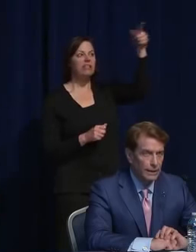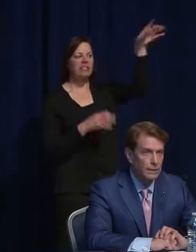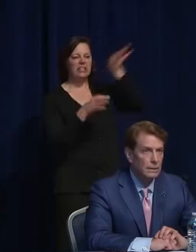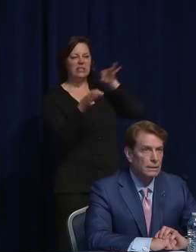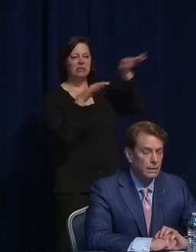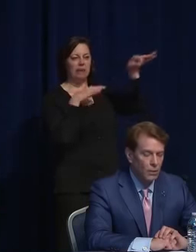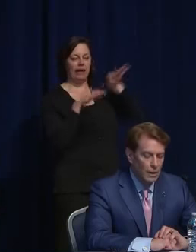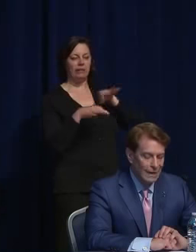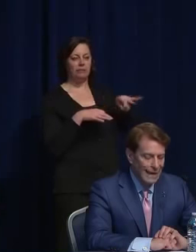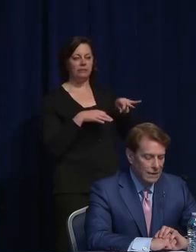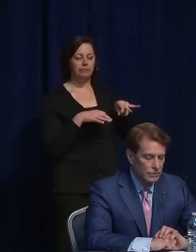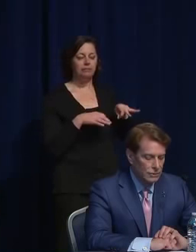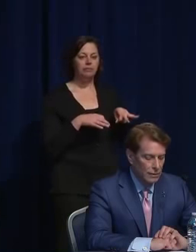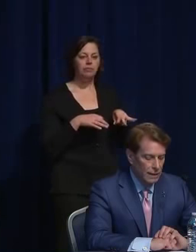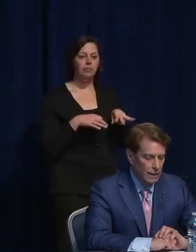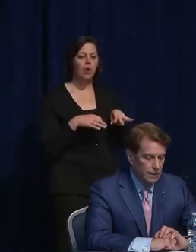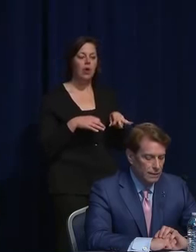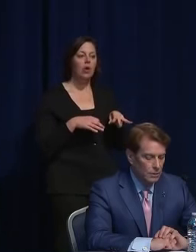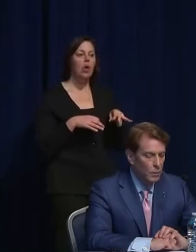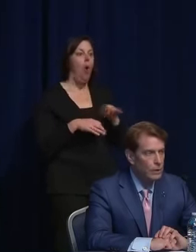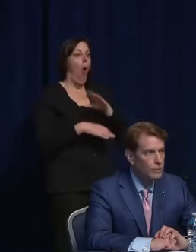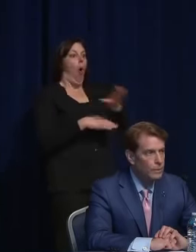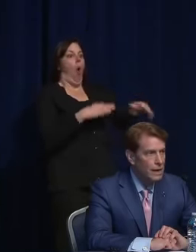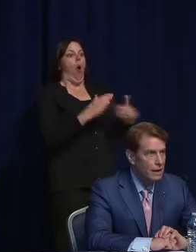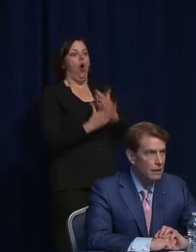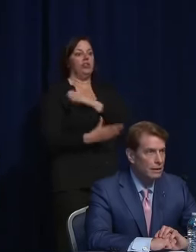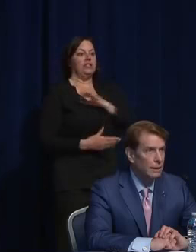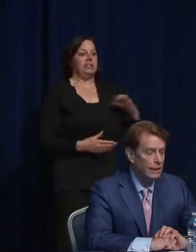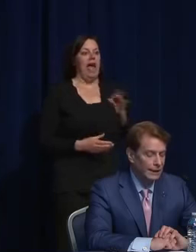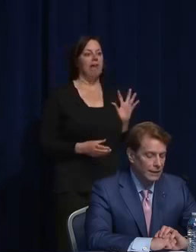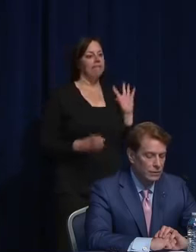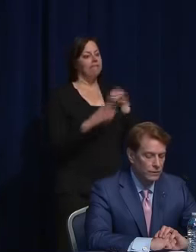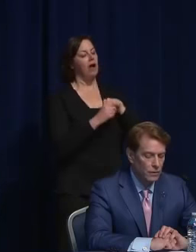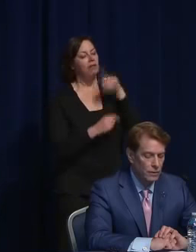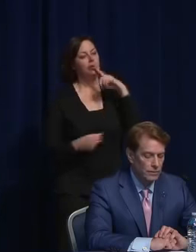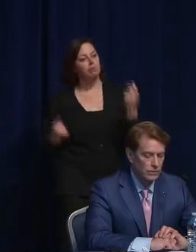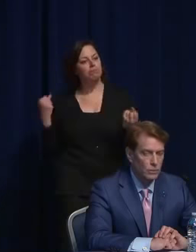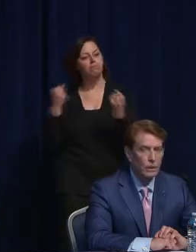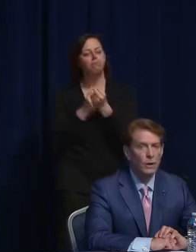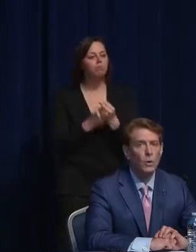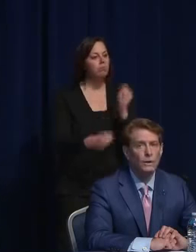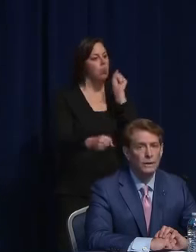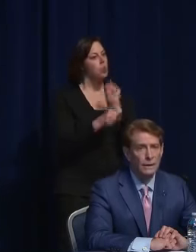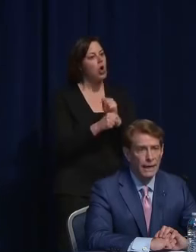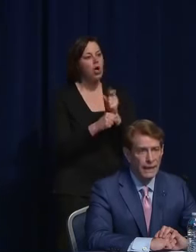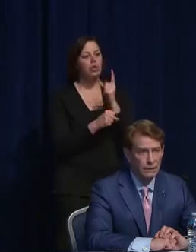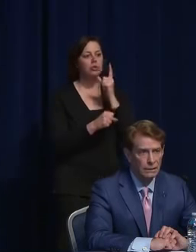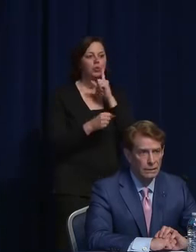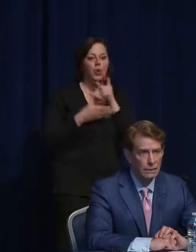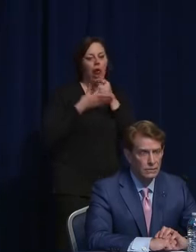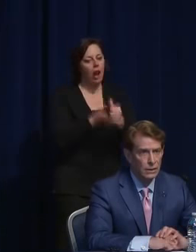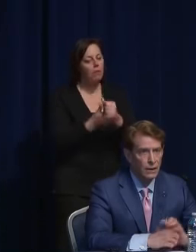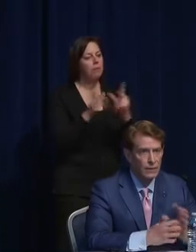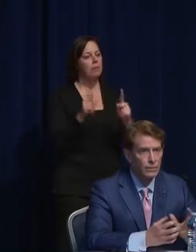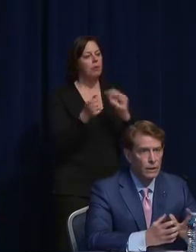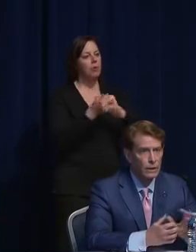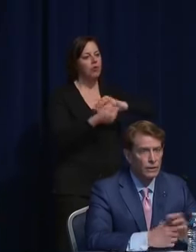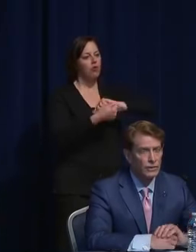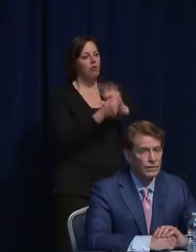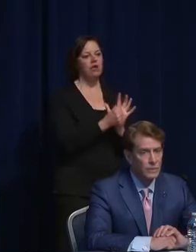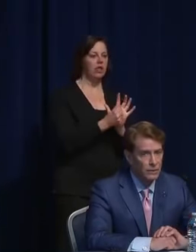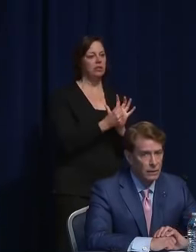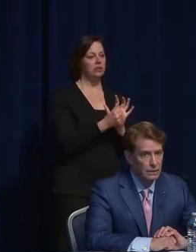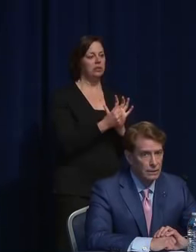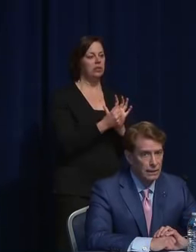way: all hands are in. We are prepared and laser focused. We are holding the line. So I want everybody to know